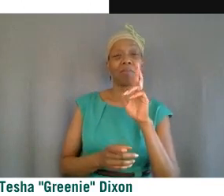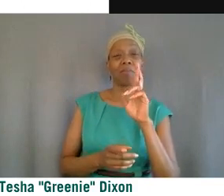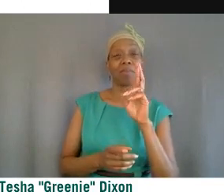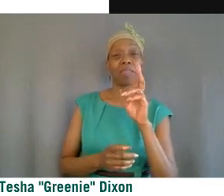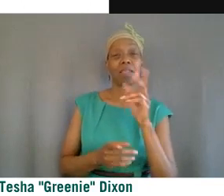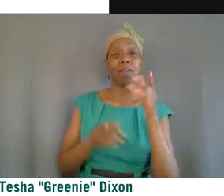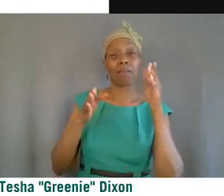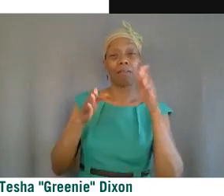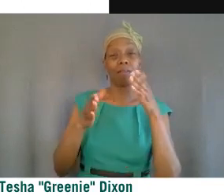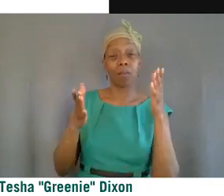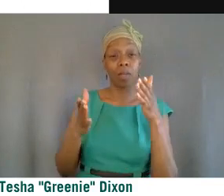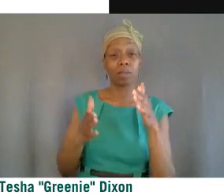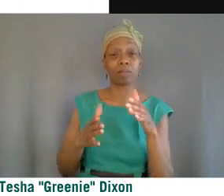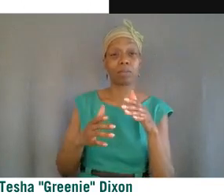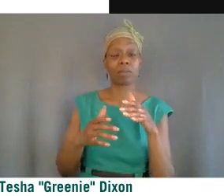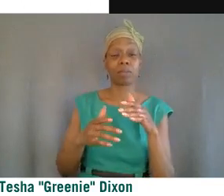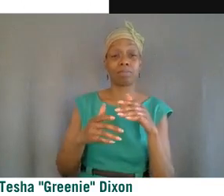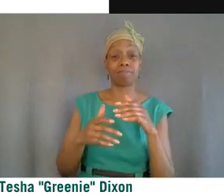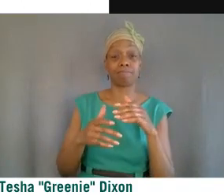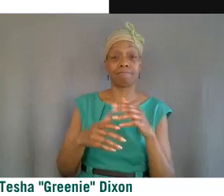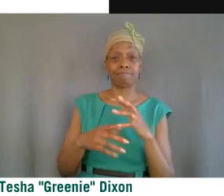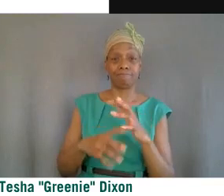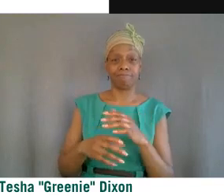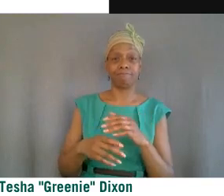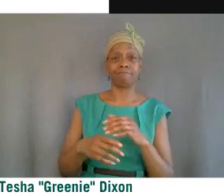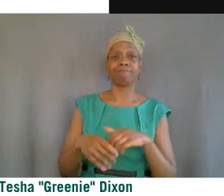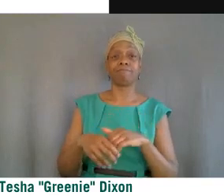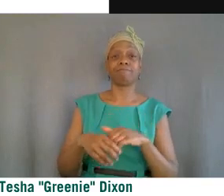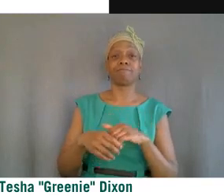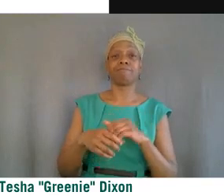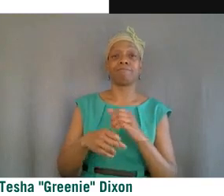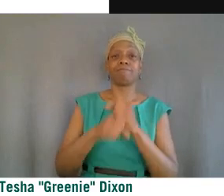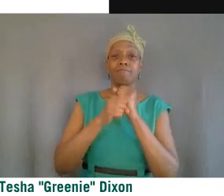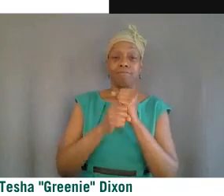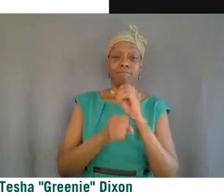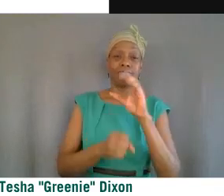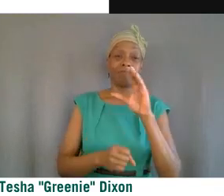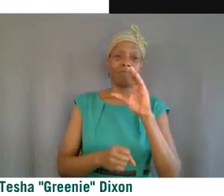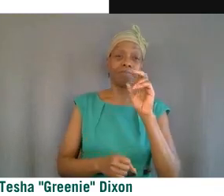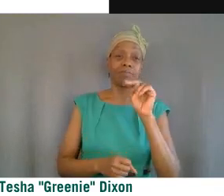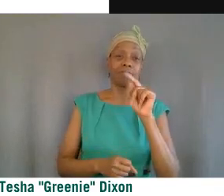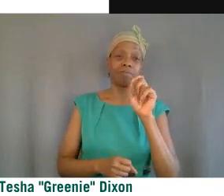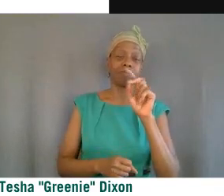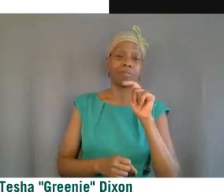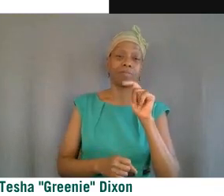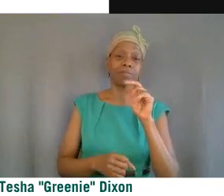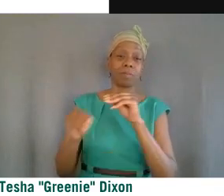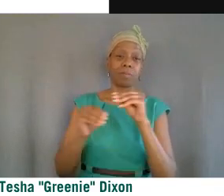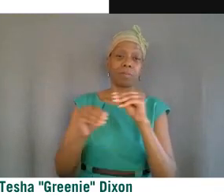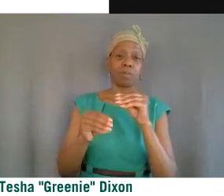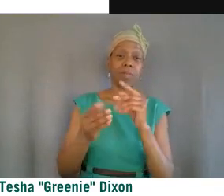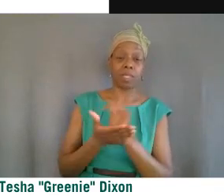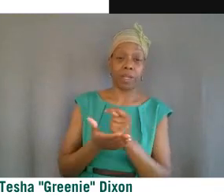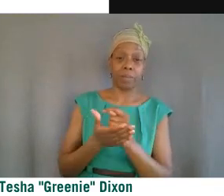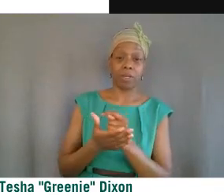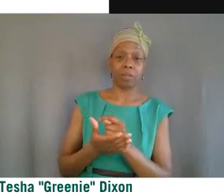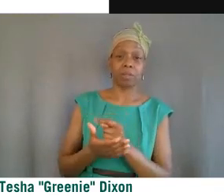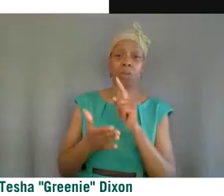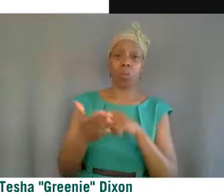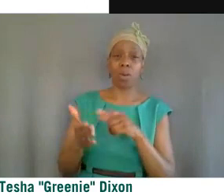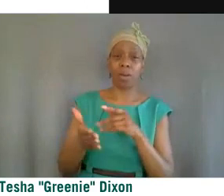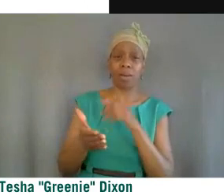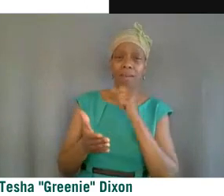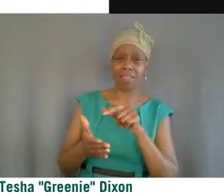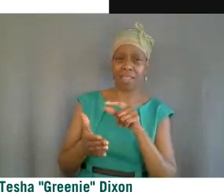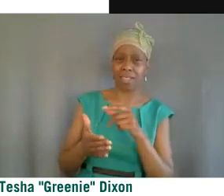constraint induced movement therapy, which we sort of spoke about. And obviously, Dr. Norris, you spoke about it as well. What age does that usually start?